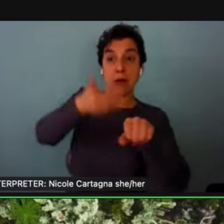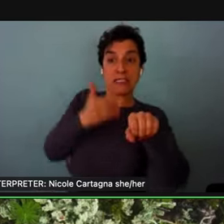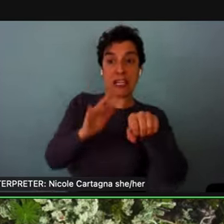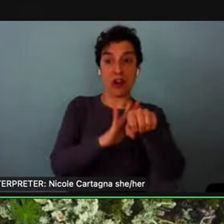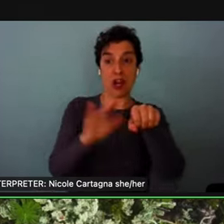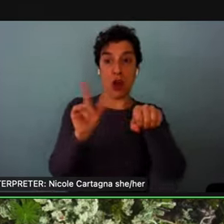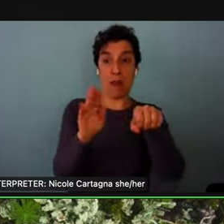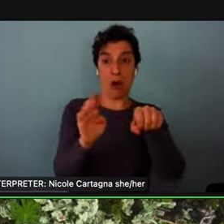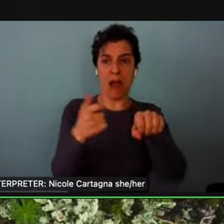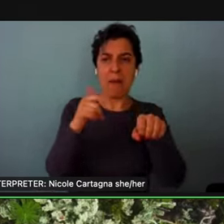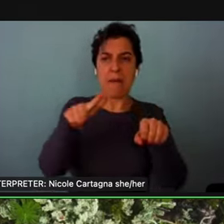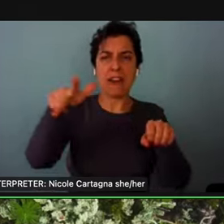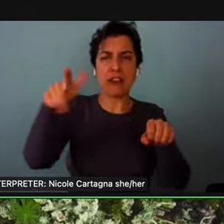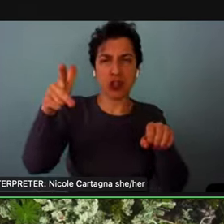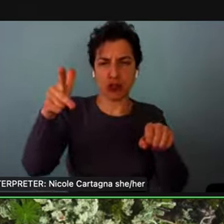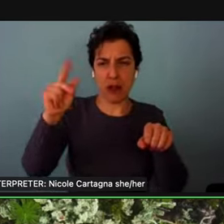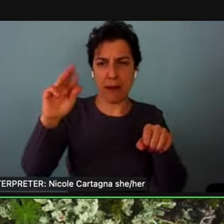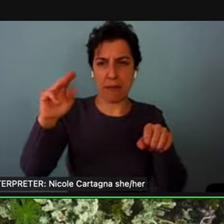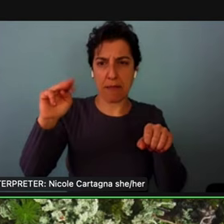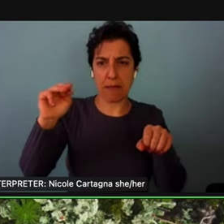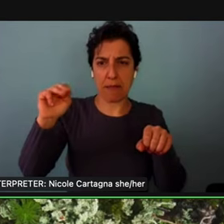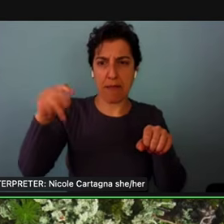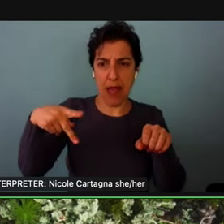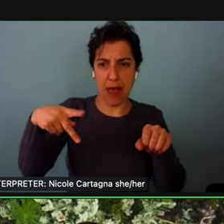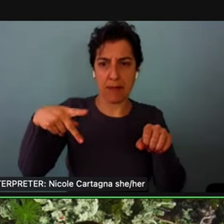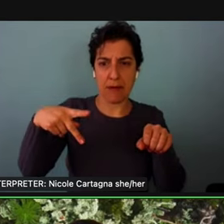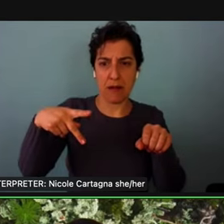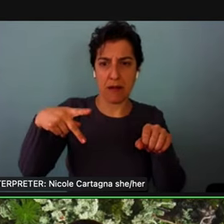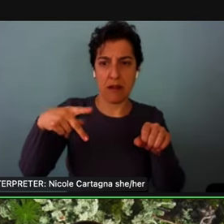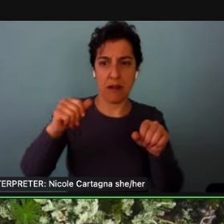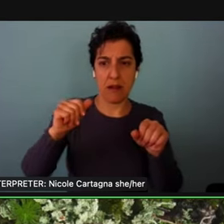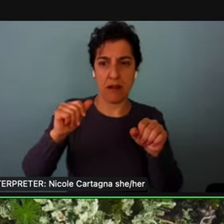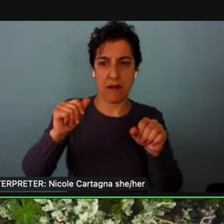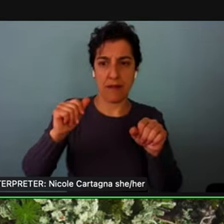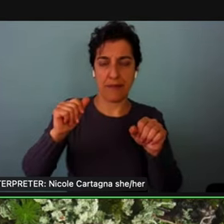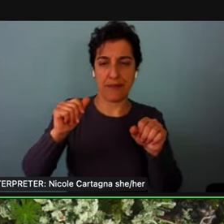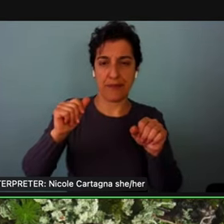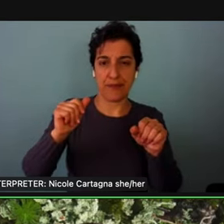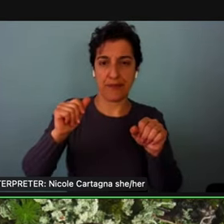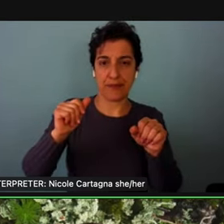a tertiary map in the most posterior end of the cerebellum.